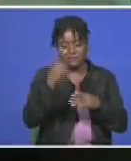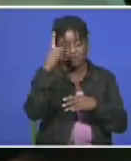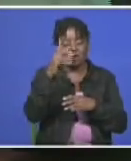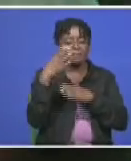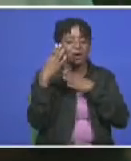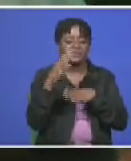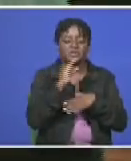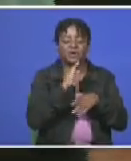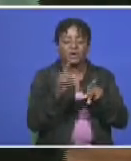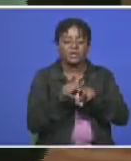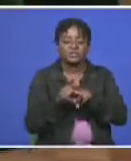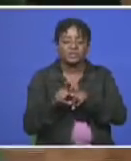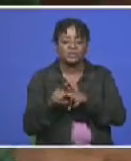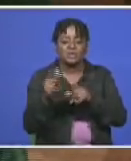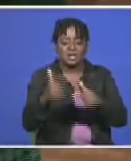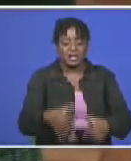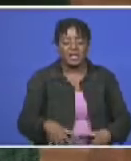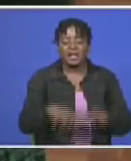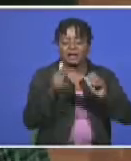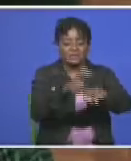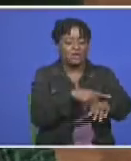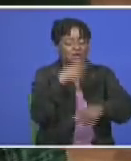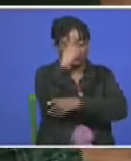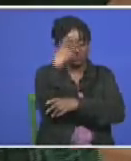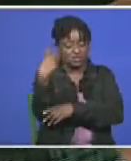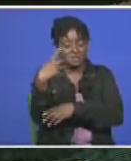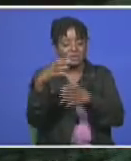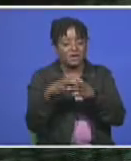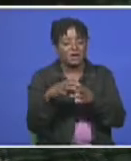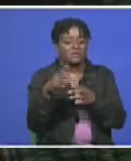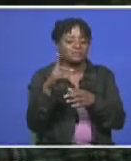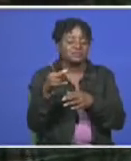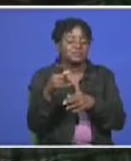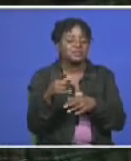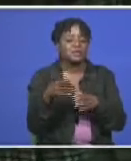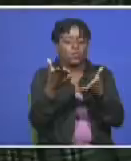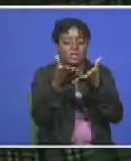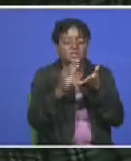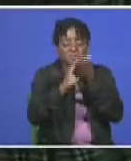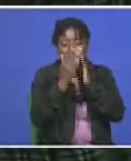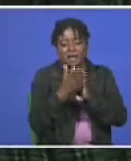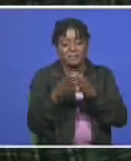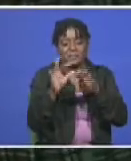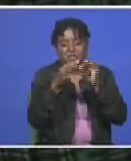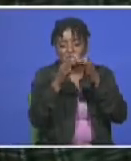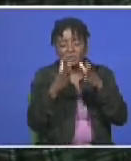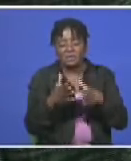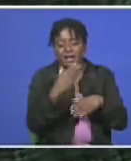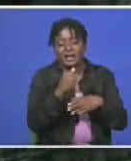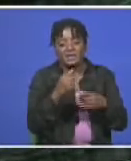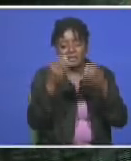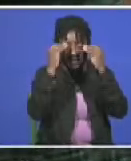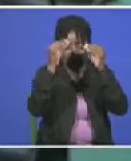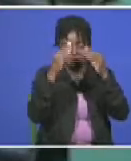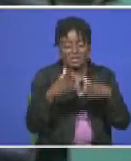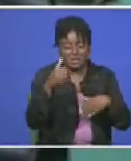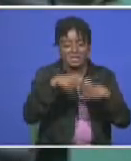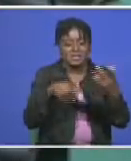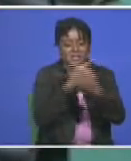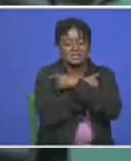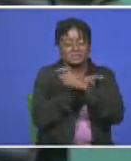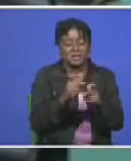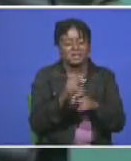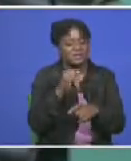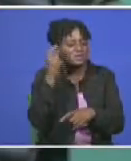also a lifelong dream of Sterneisha, who also wants to become an interpreter and an educator in the Spanish language. I was thinking that as